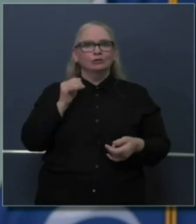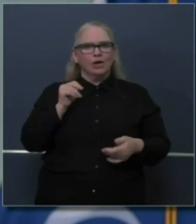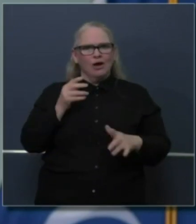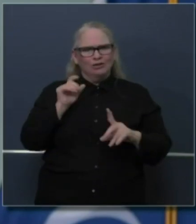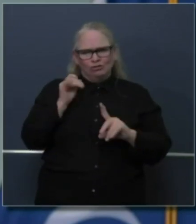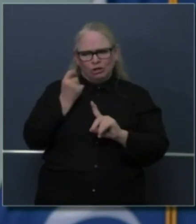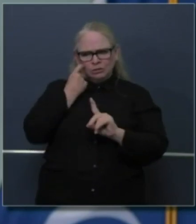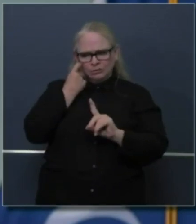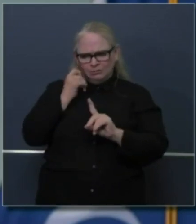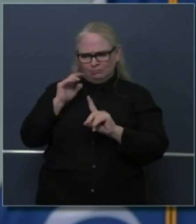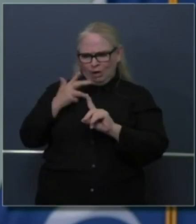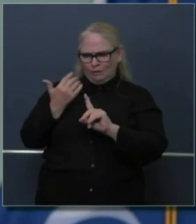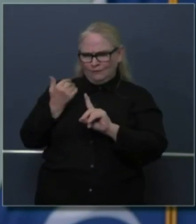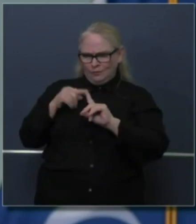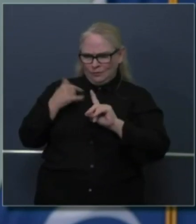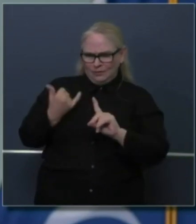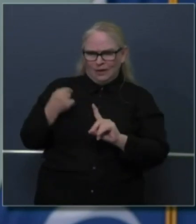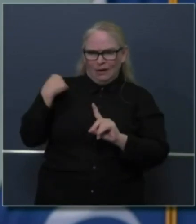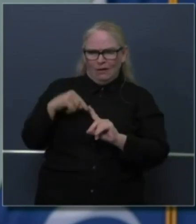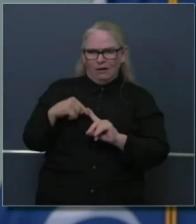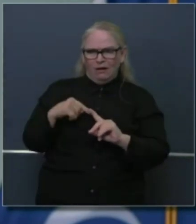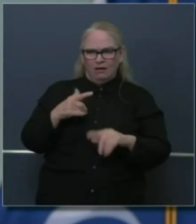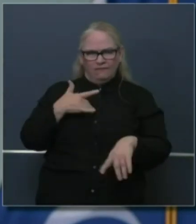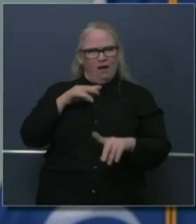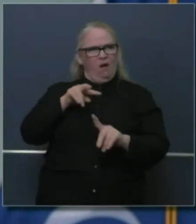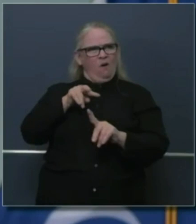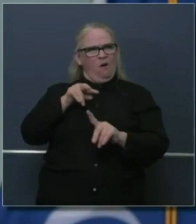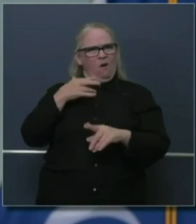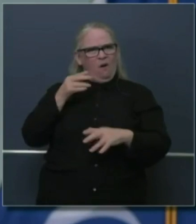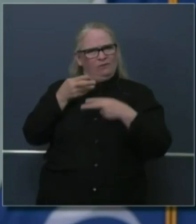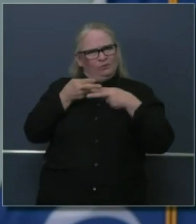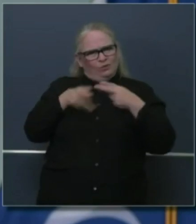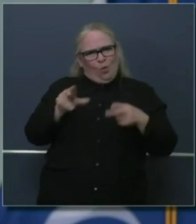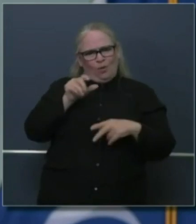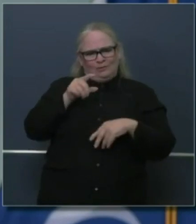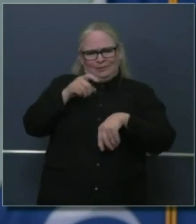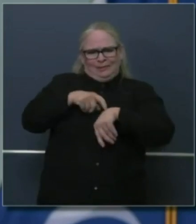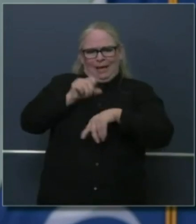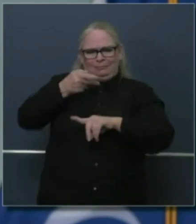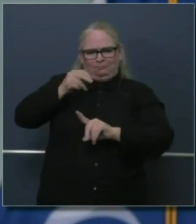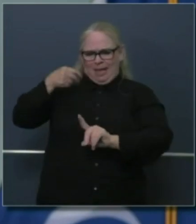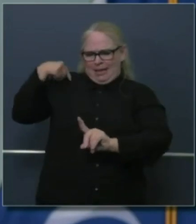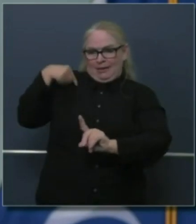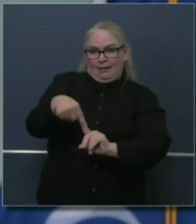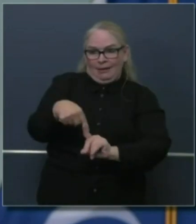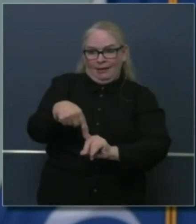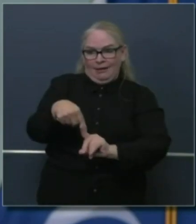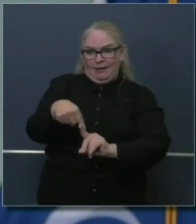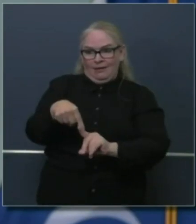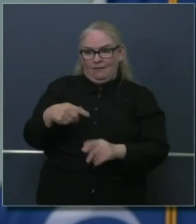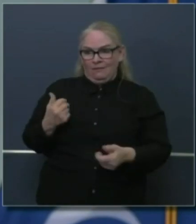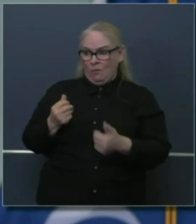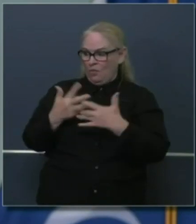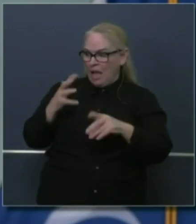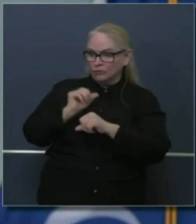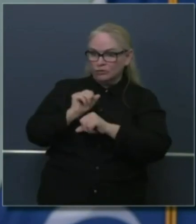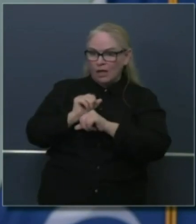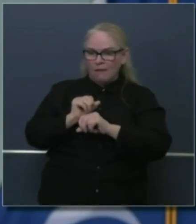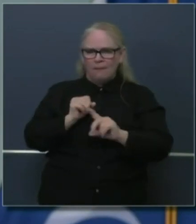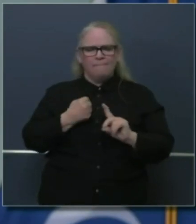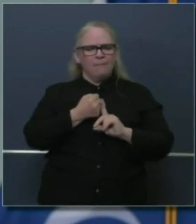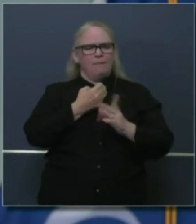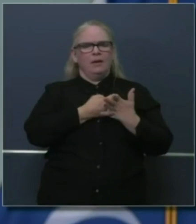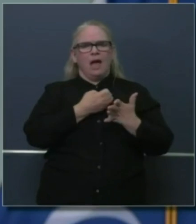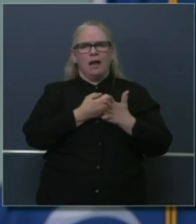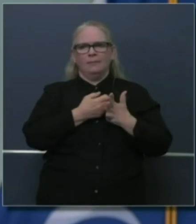you a sense of the magnitude. Those unemployment numbers will translate into economic numbers of unemployment that are more acute